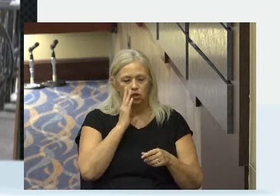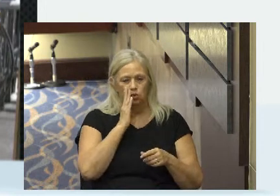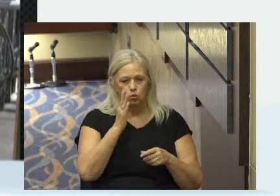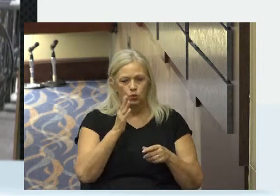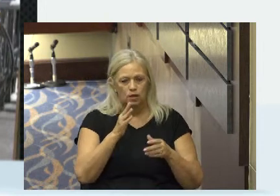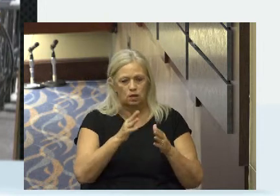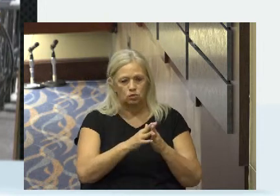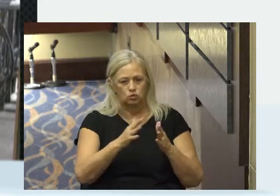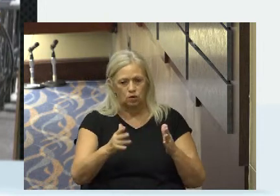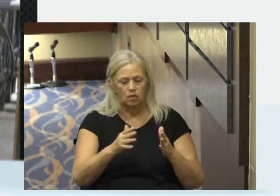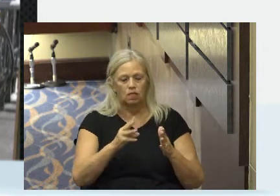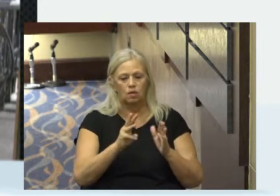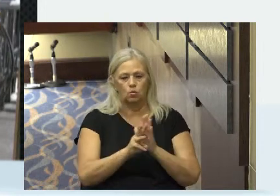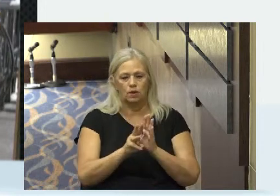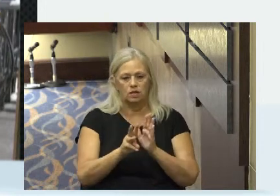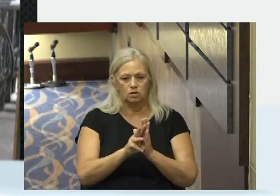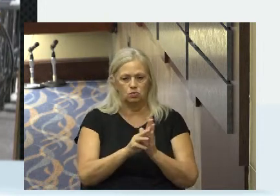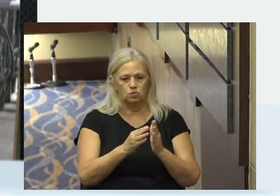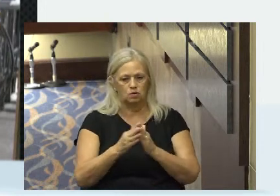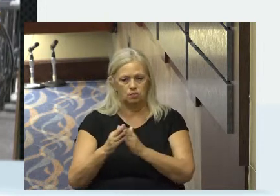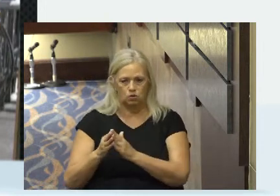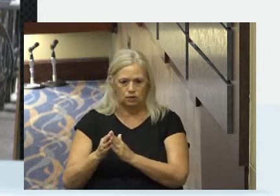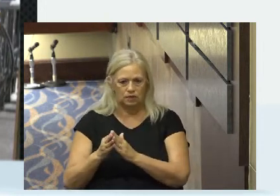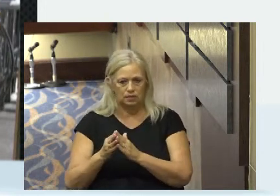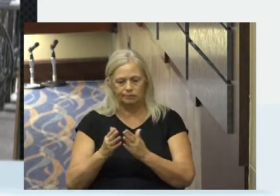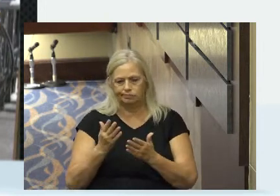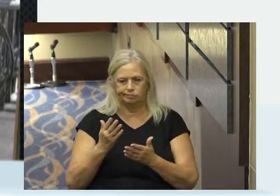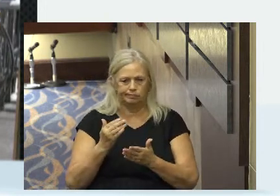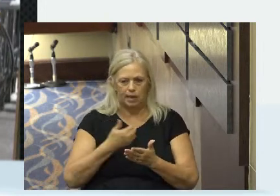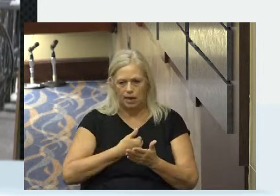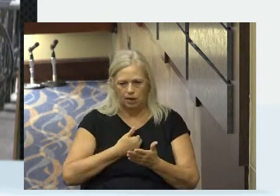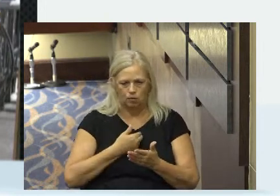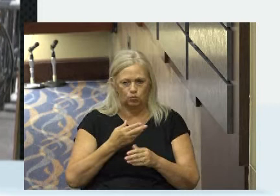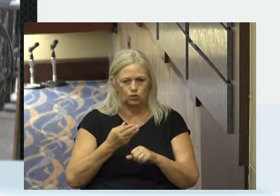the Waco community in some way, and our history